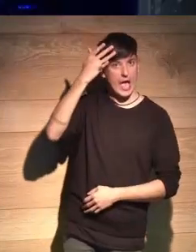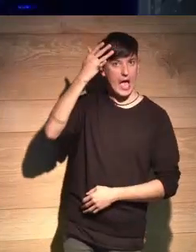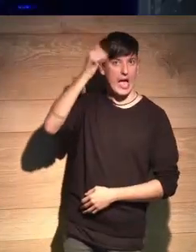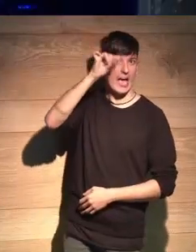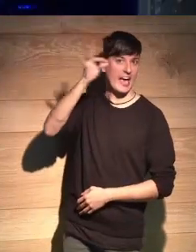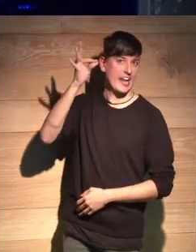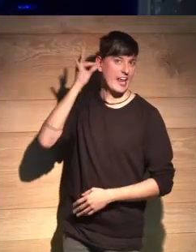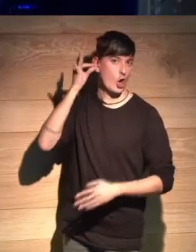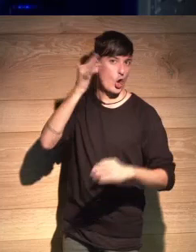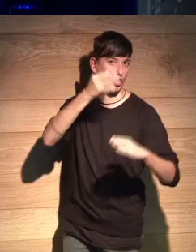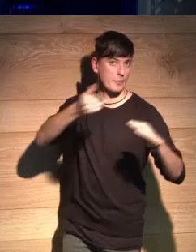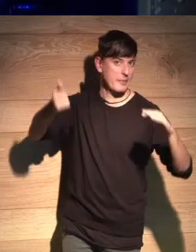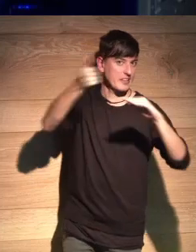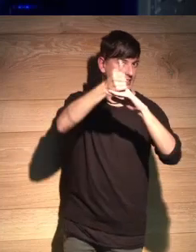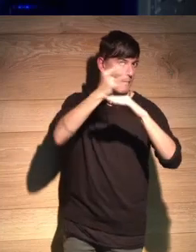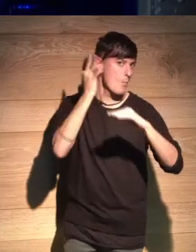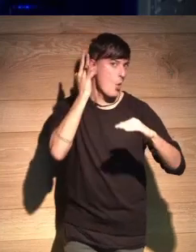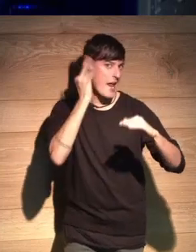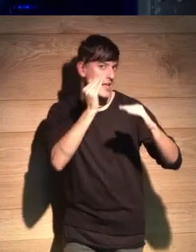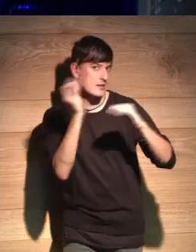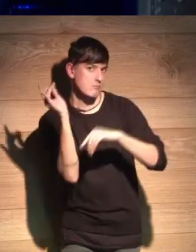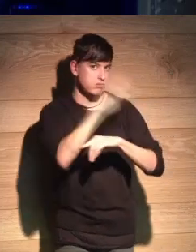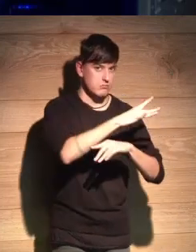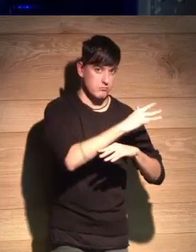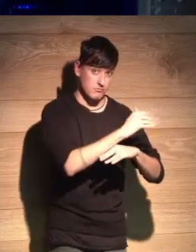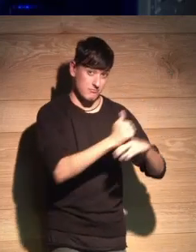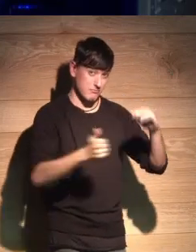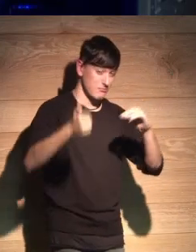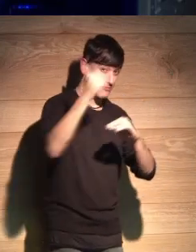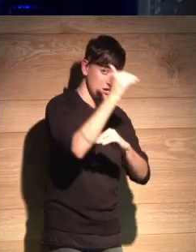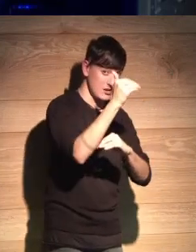related to a supremacist